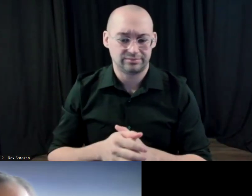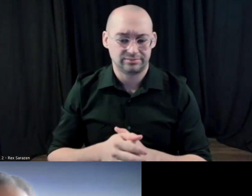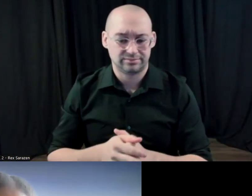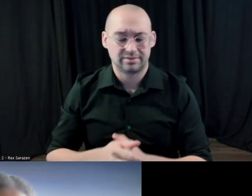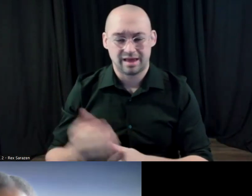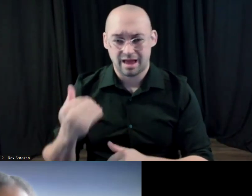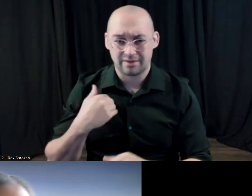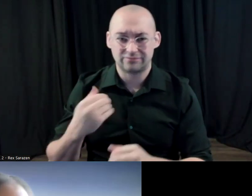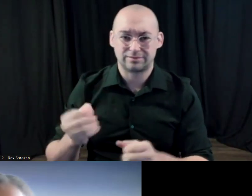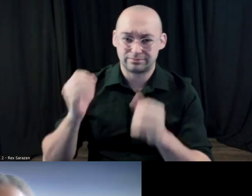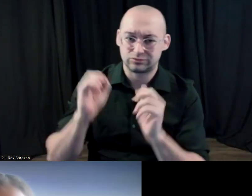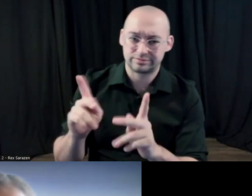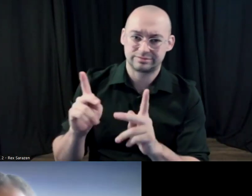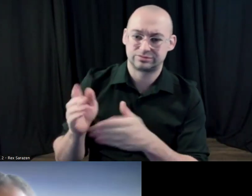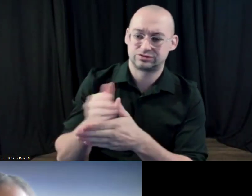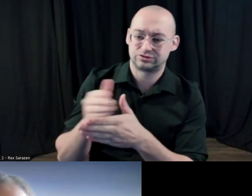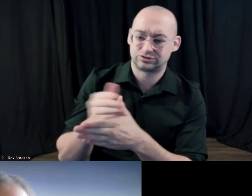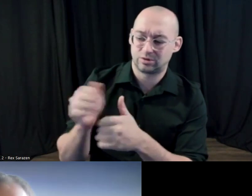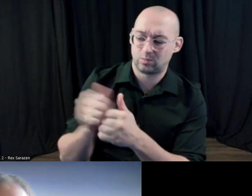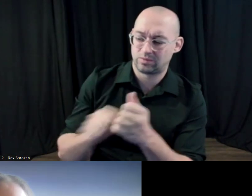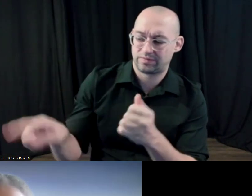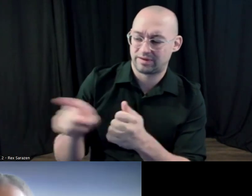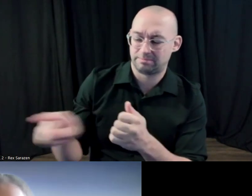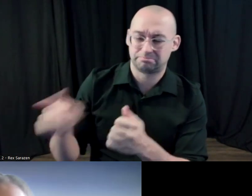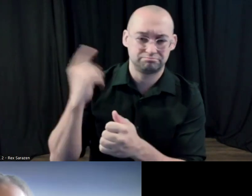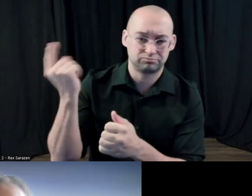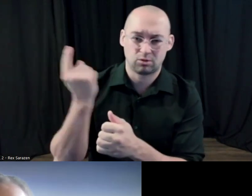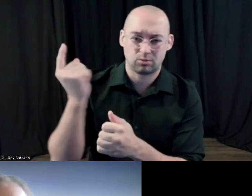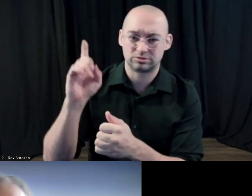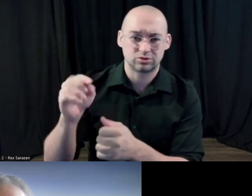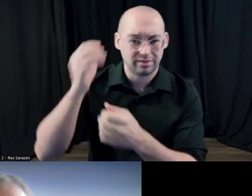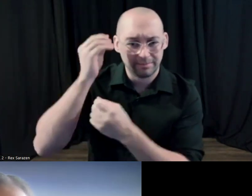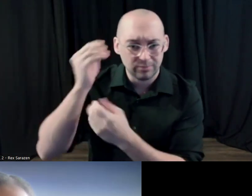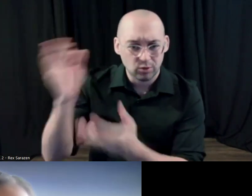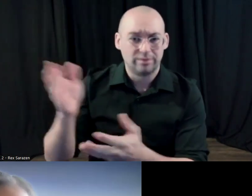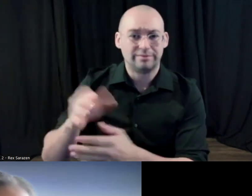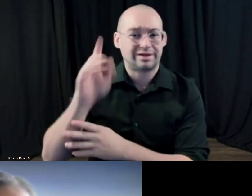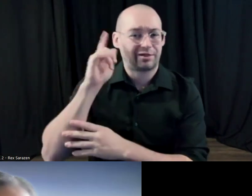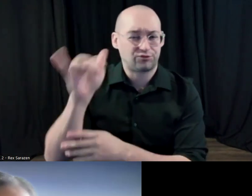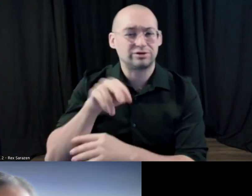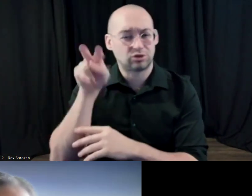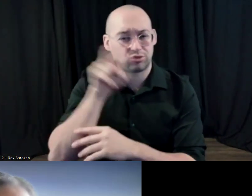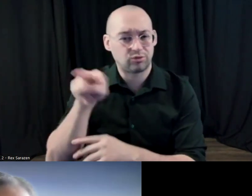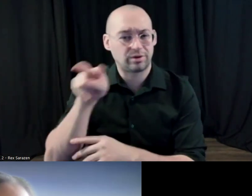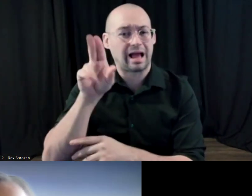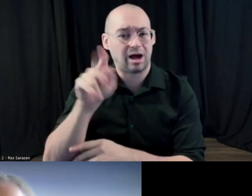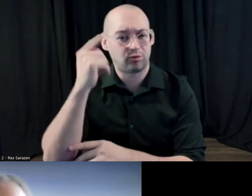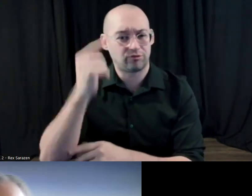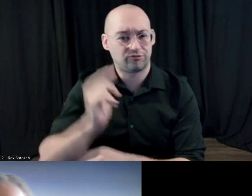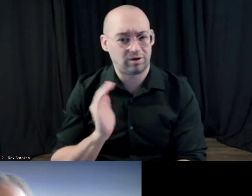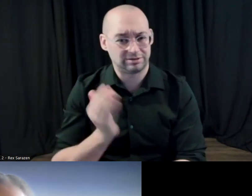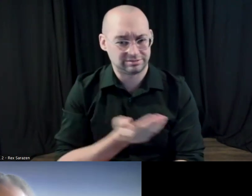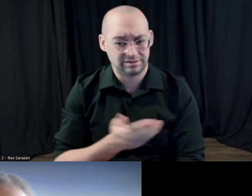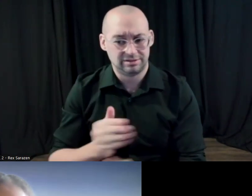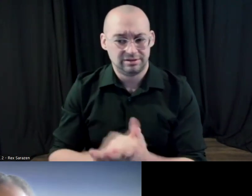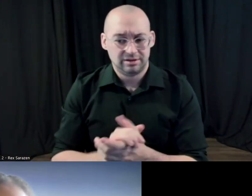can share with them, which I always do, to let them know California is looking out for us. And not that they